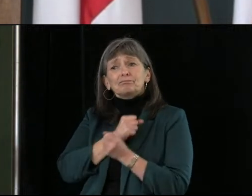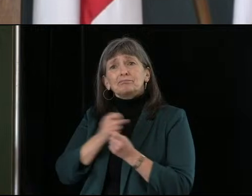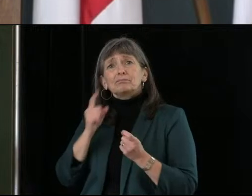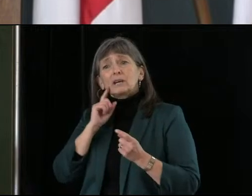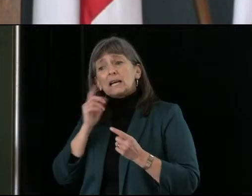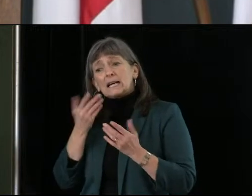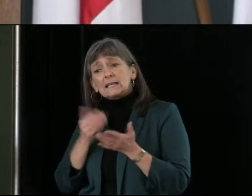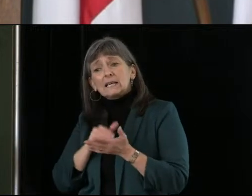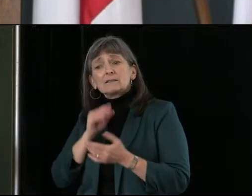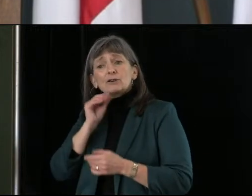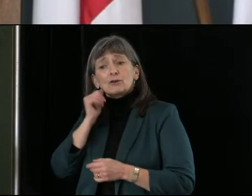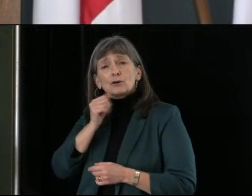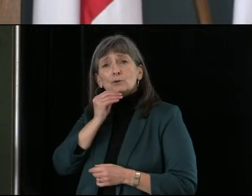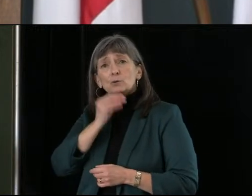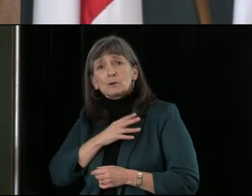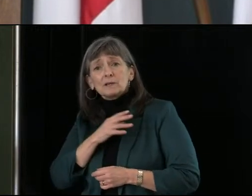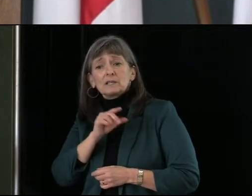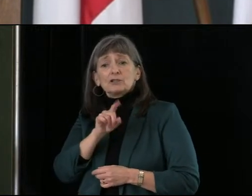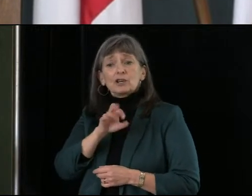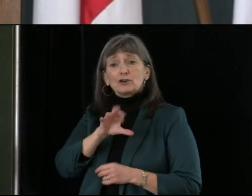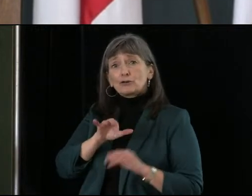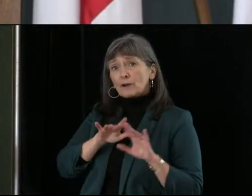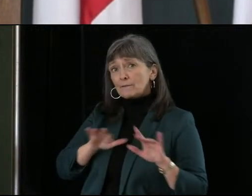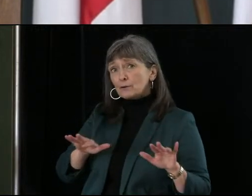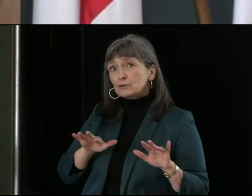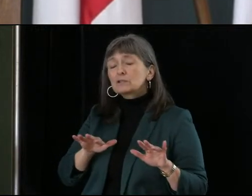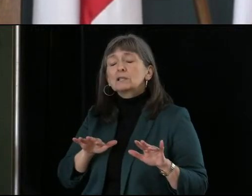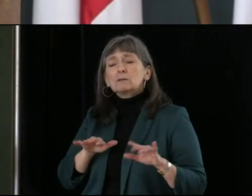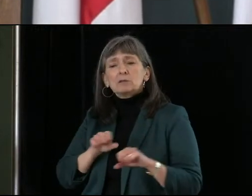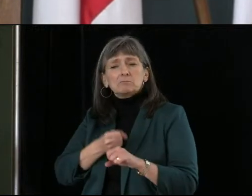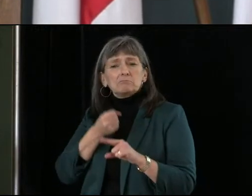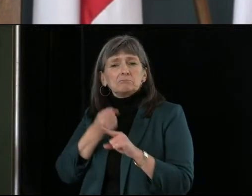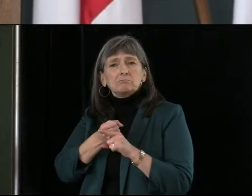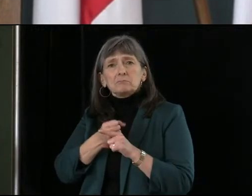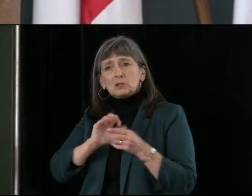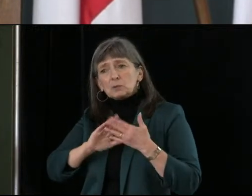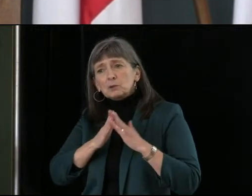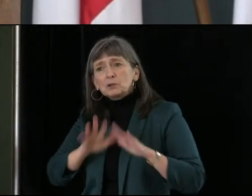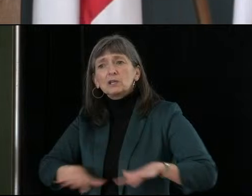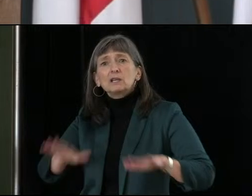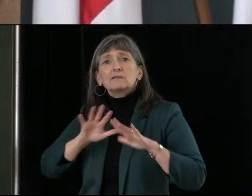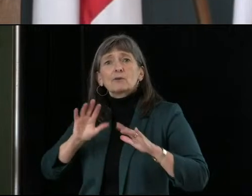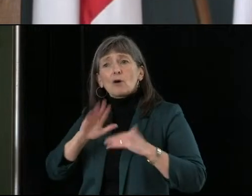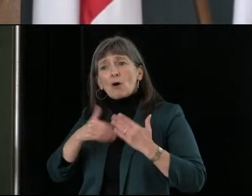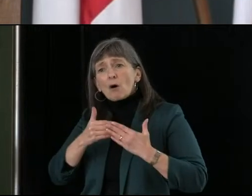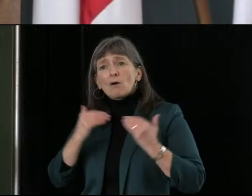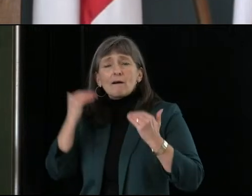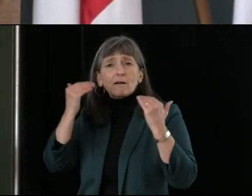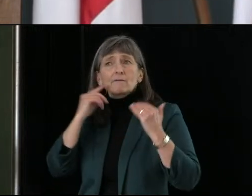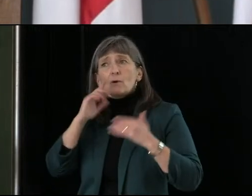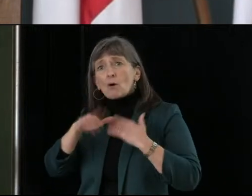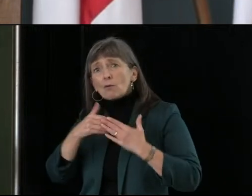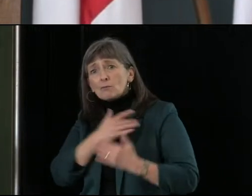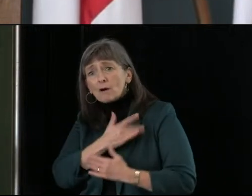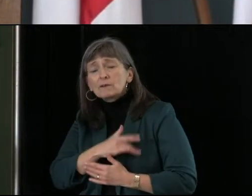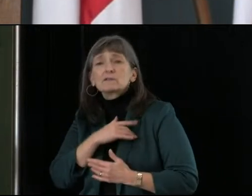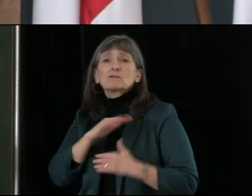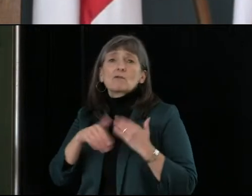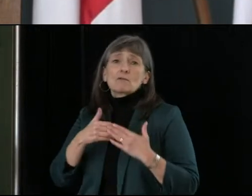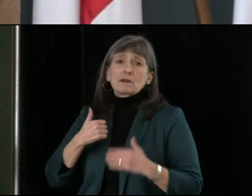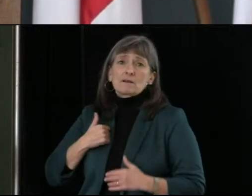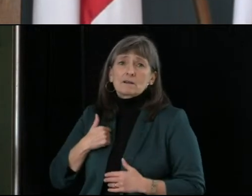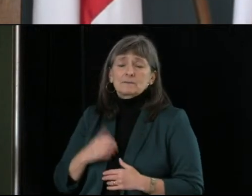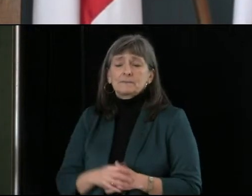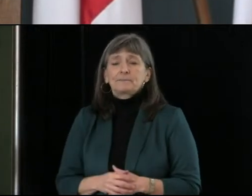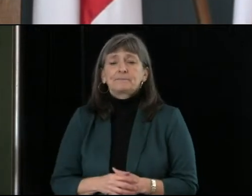has lasting negative impacts throughout our communities, province, and our country. In